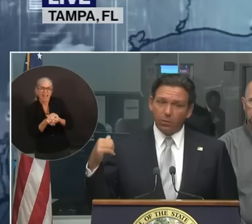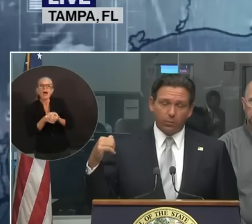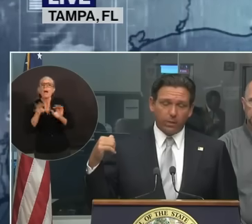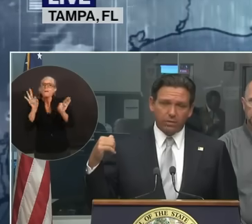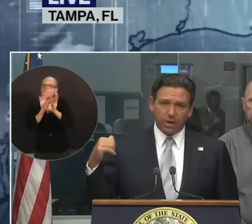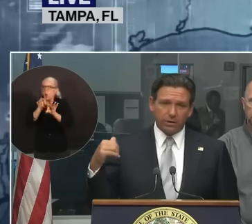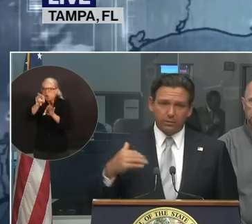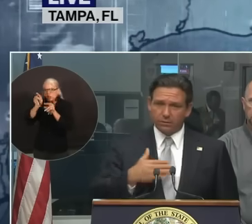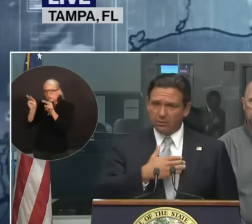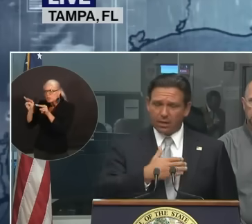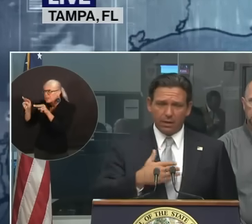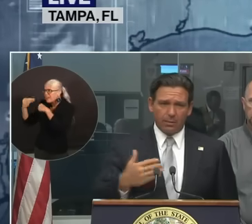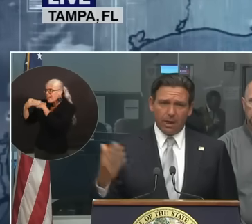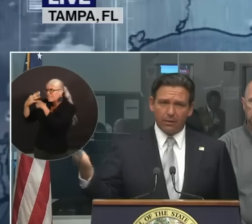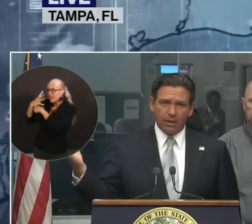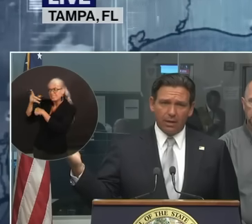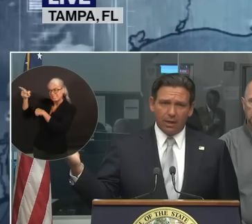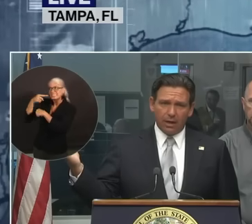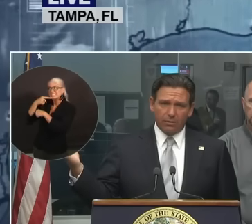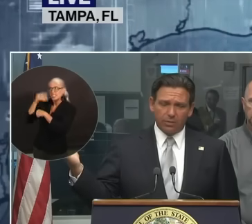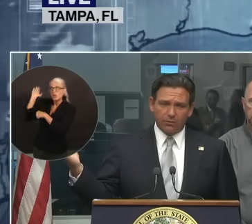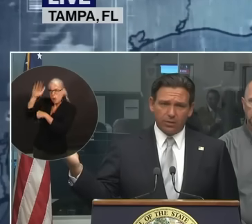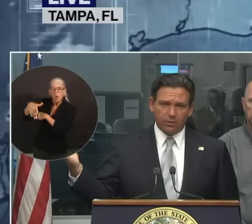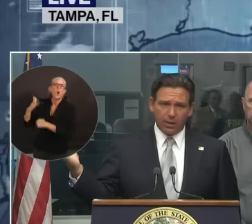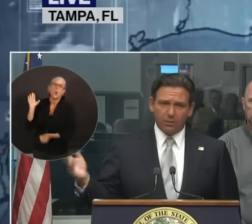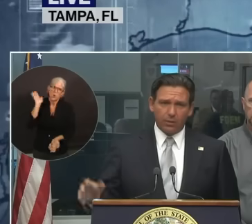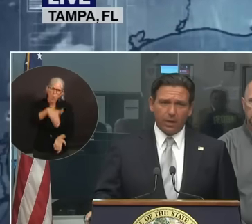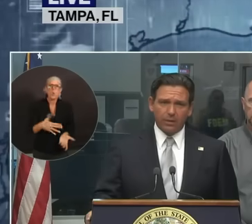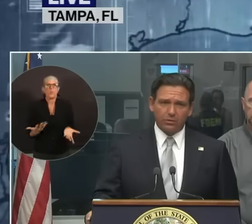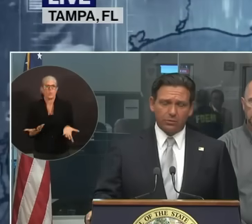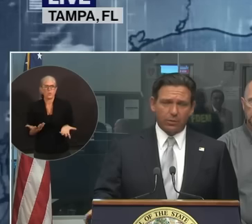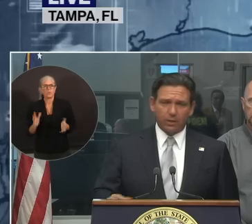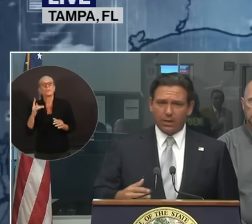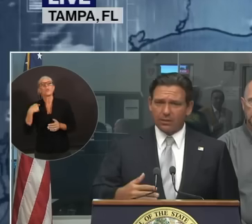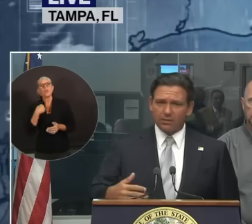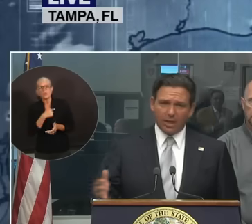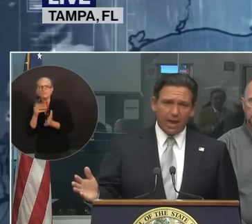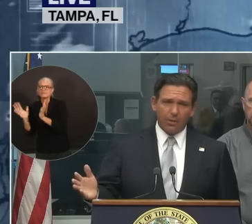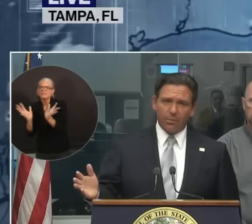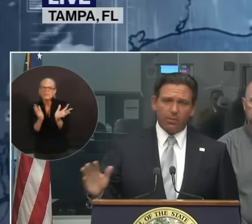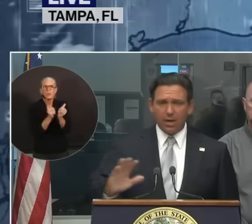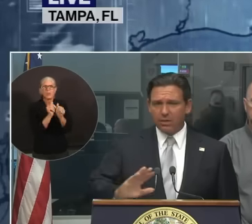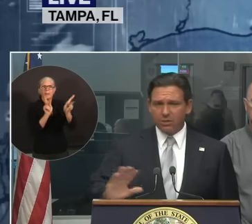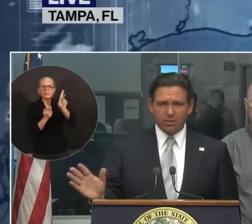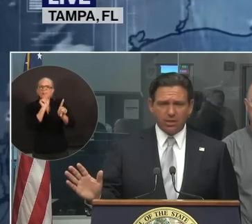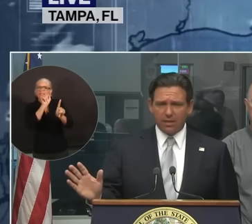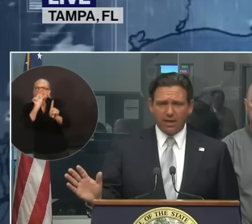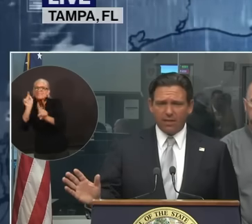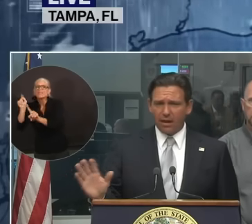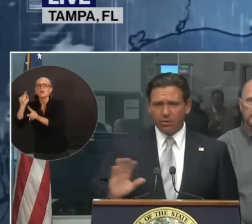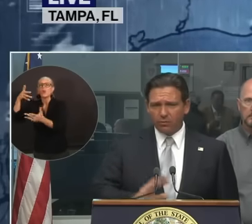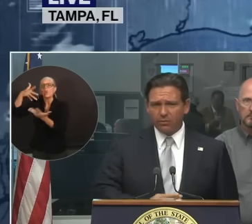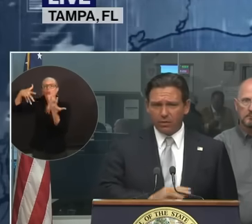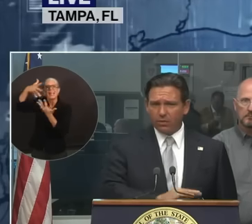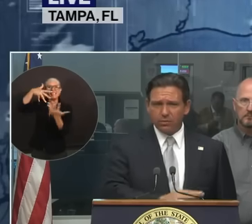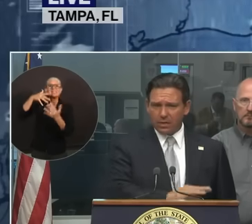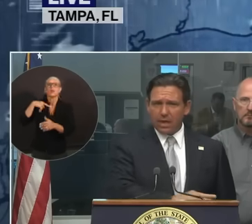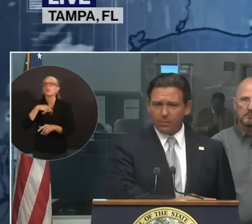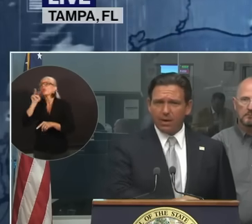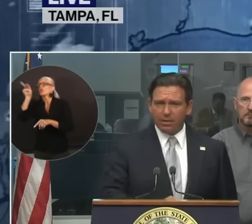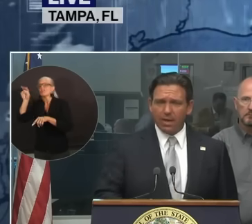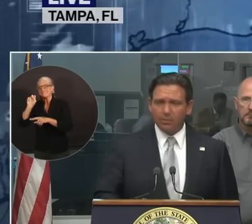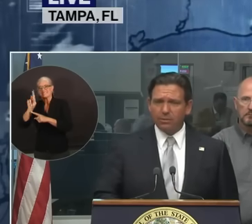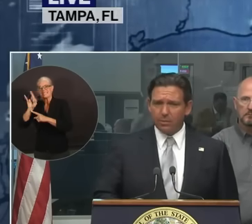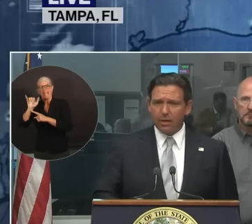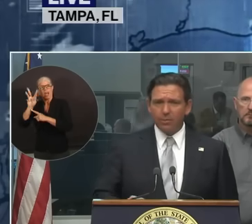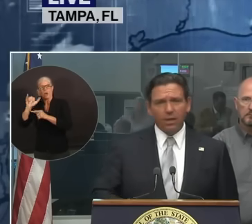know Jared's talking about with the folks about the winds. We're looking at the Skyway Bridge is having, I don't know if they've closed it yet,